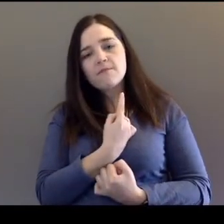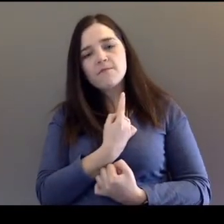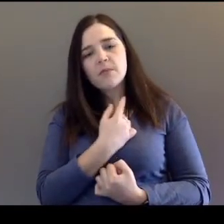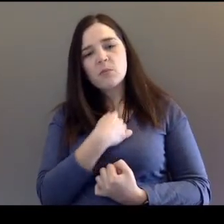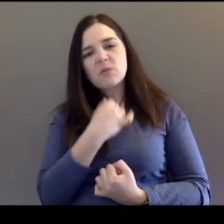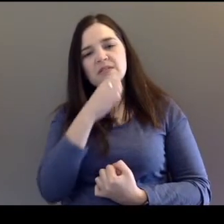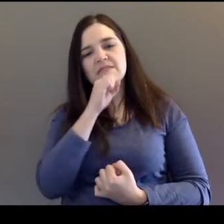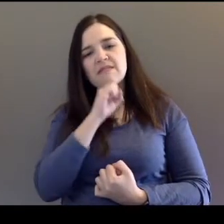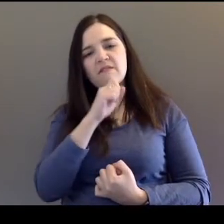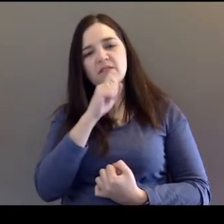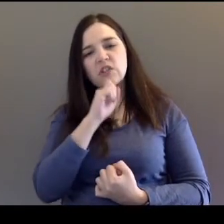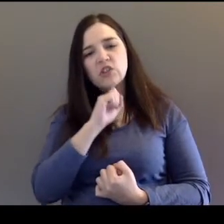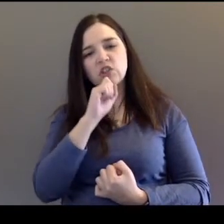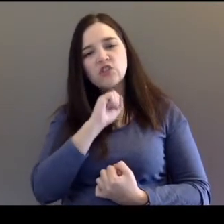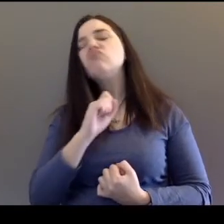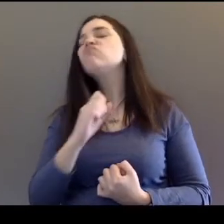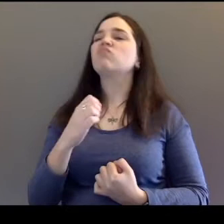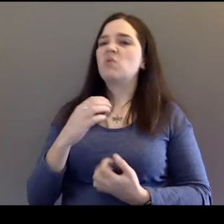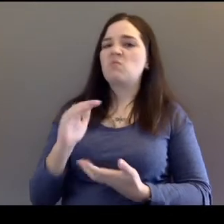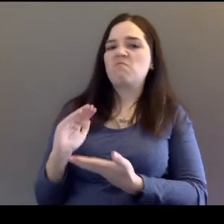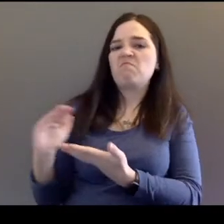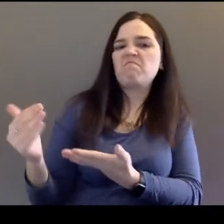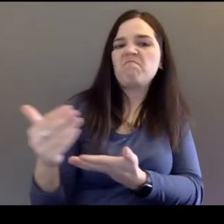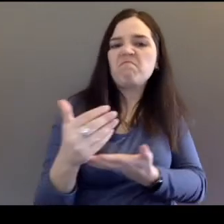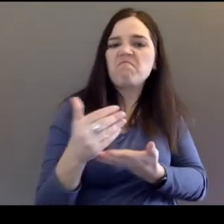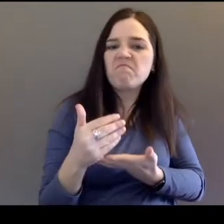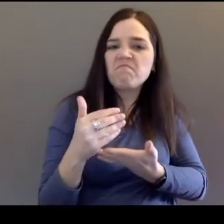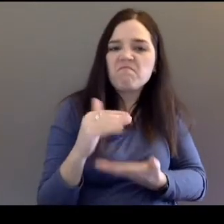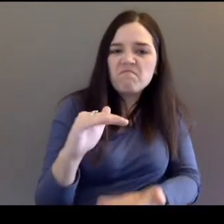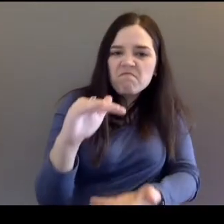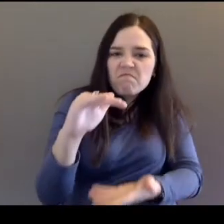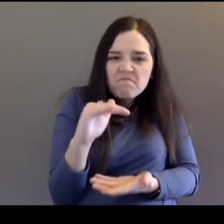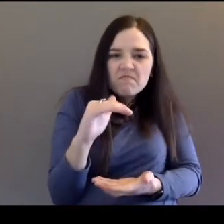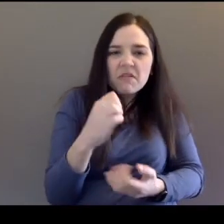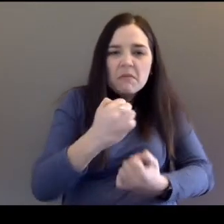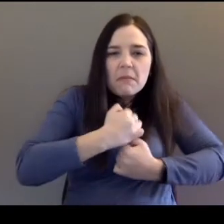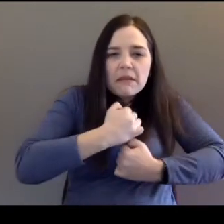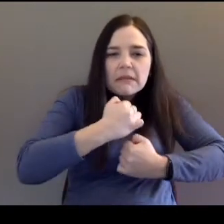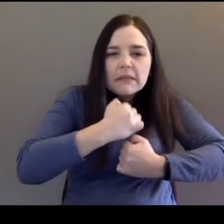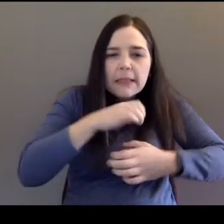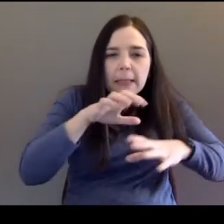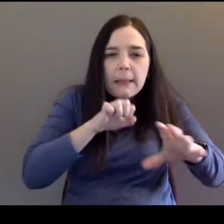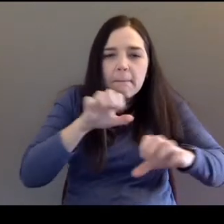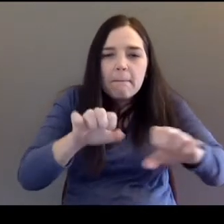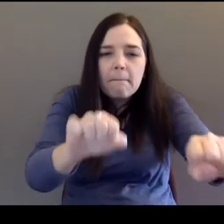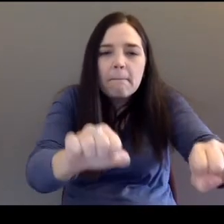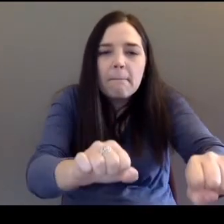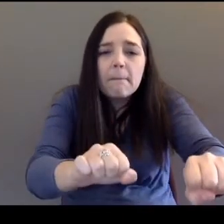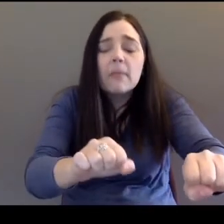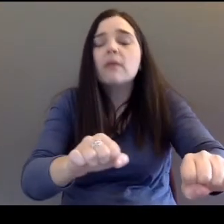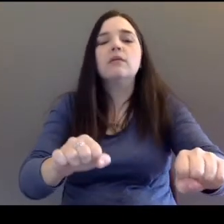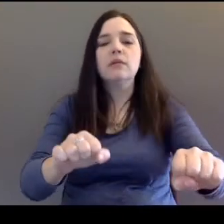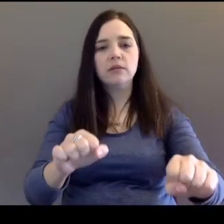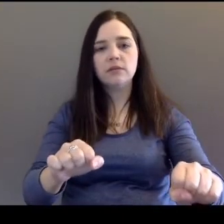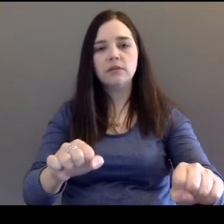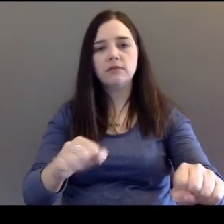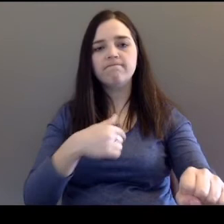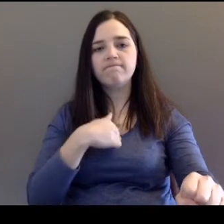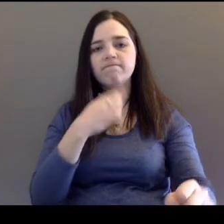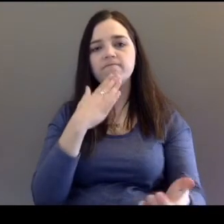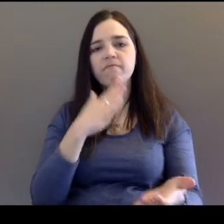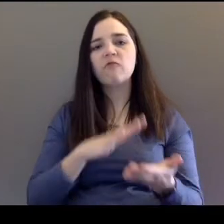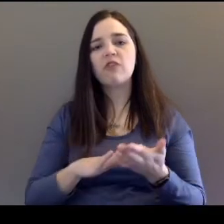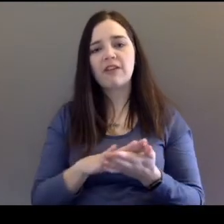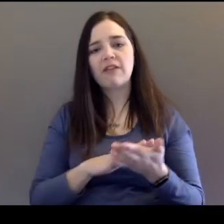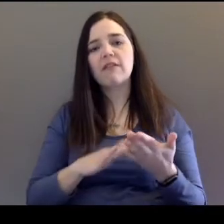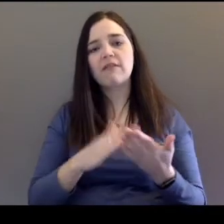to be selfish, to hoard and grab close what we value, we ask for your forgiveness.